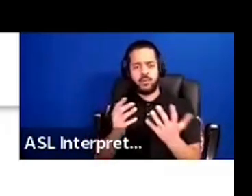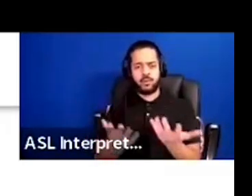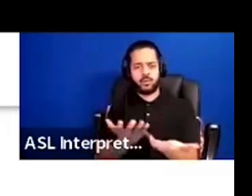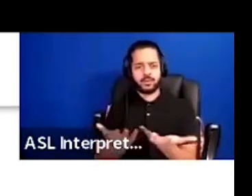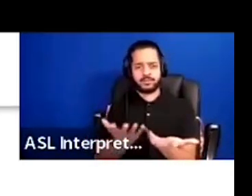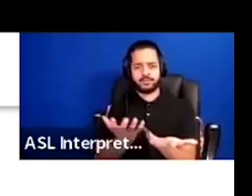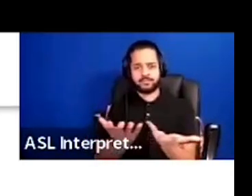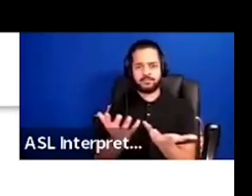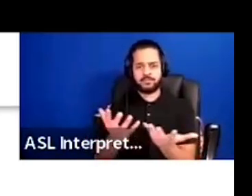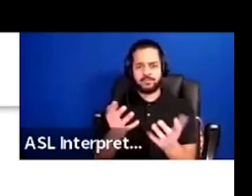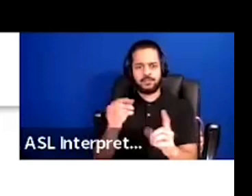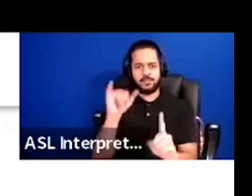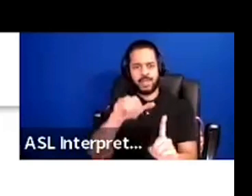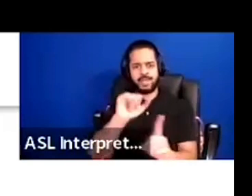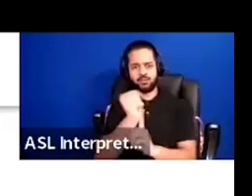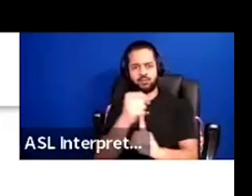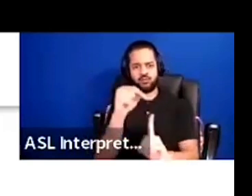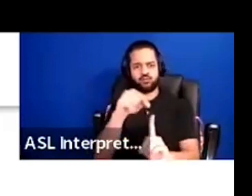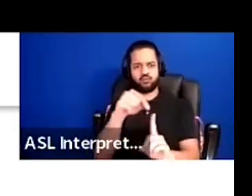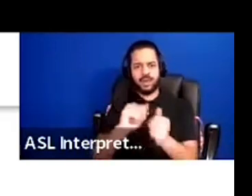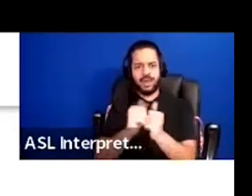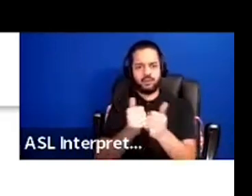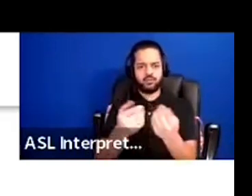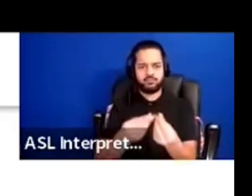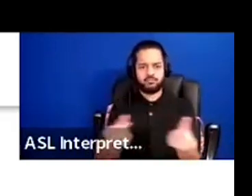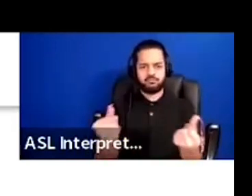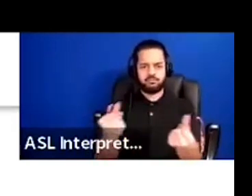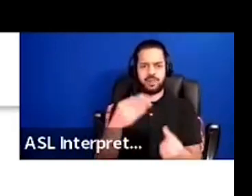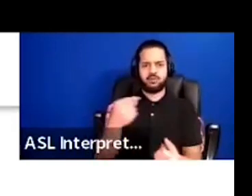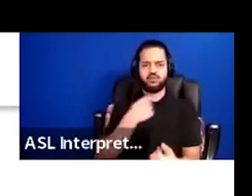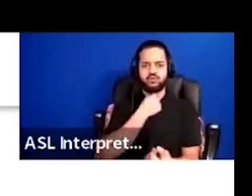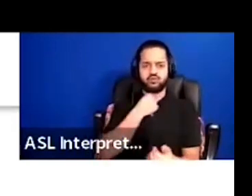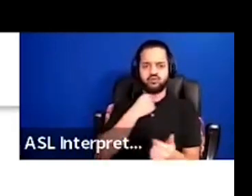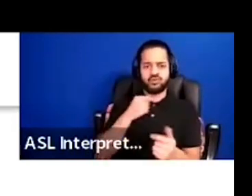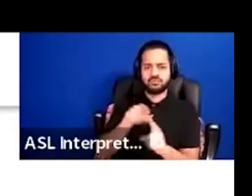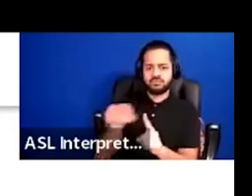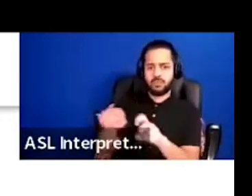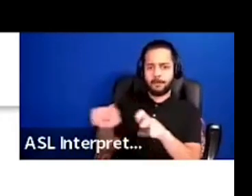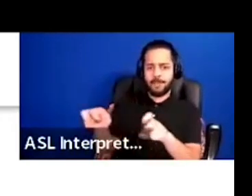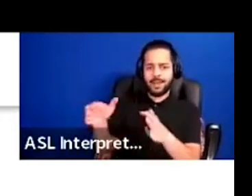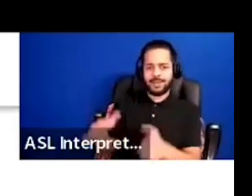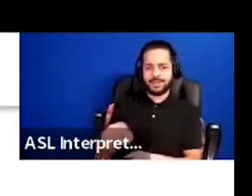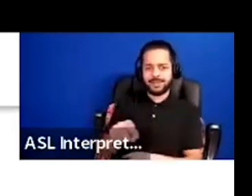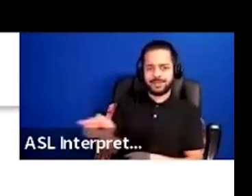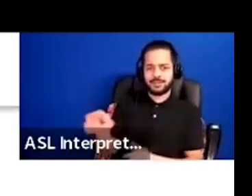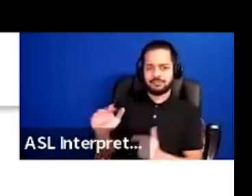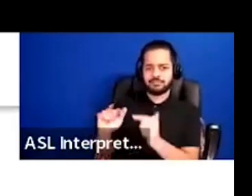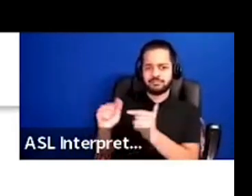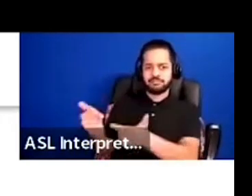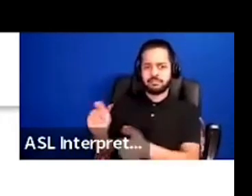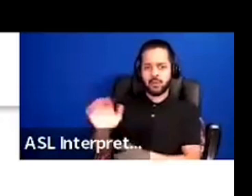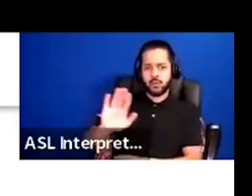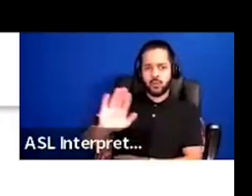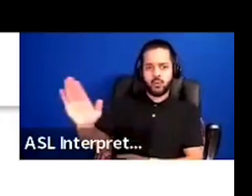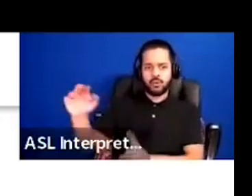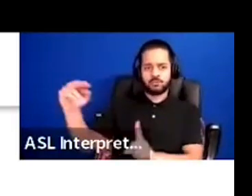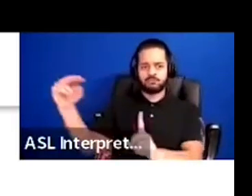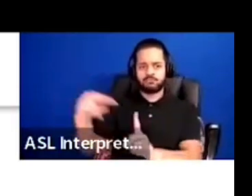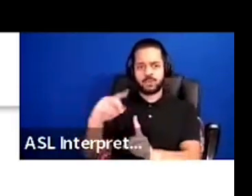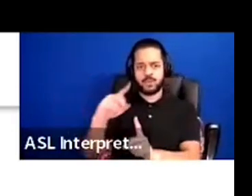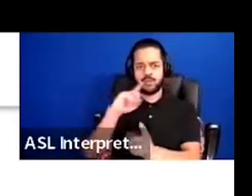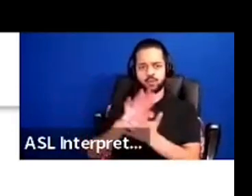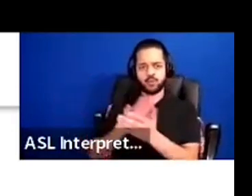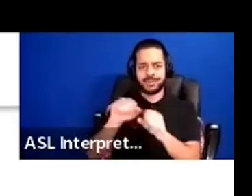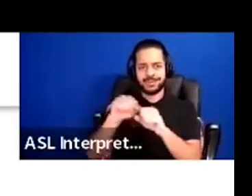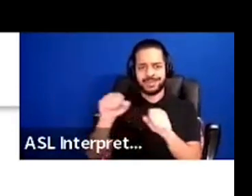that, and whether there's, and I'm curious to our panelists, your sense in the school systems you're